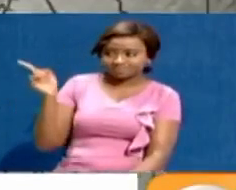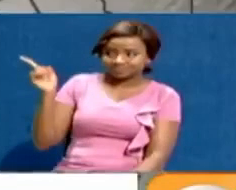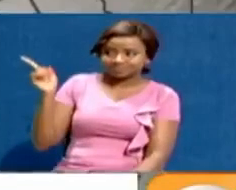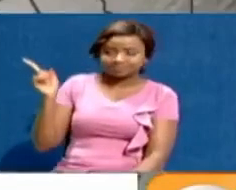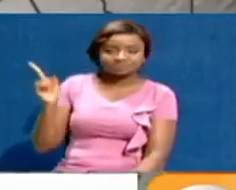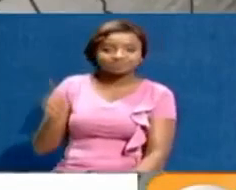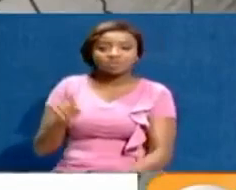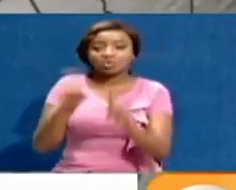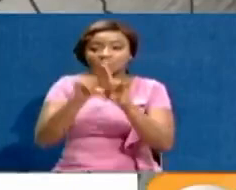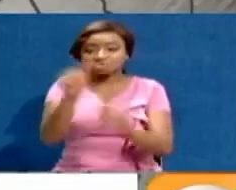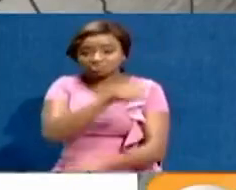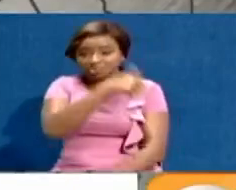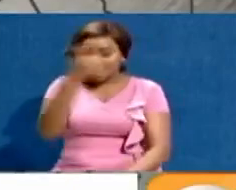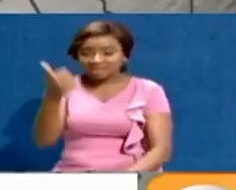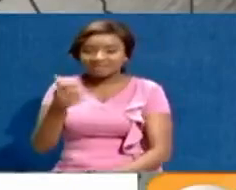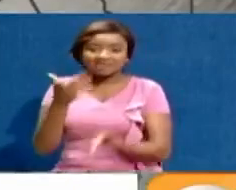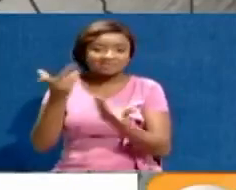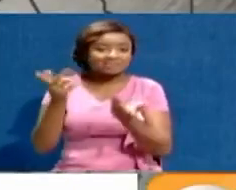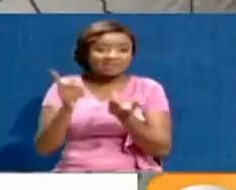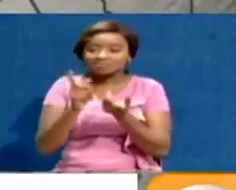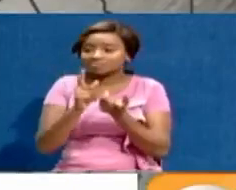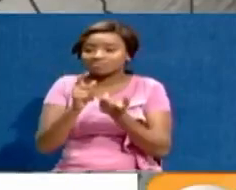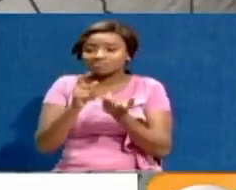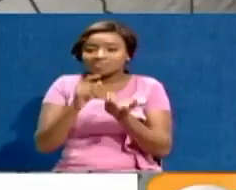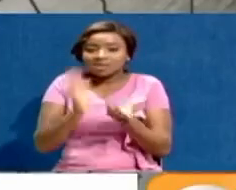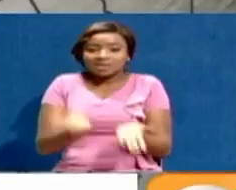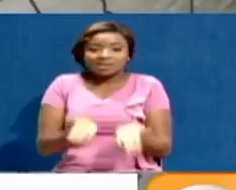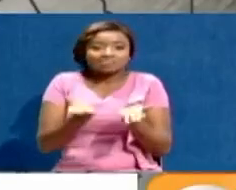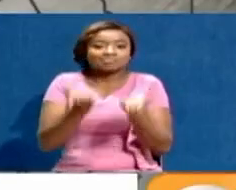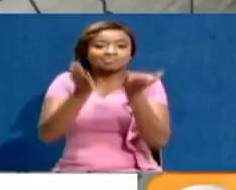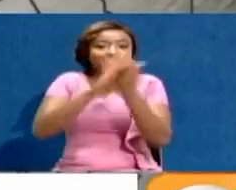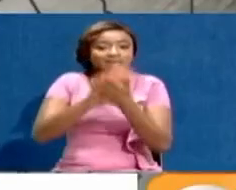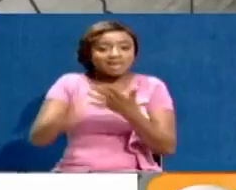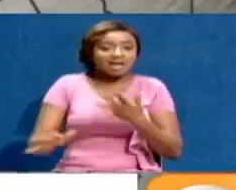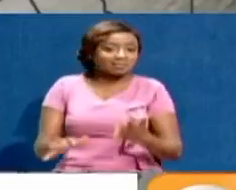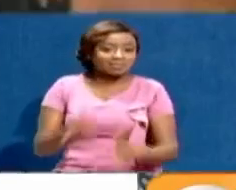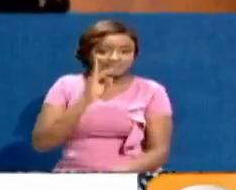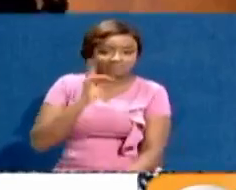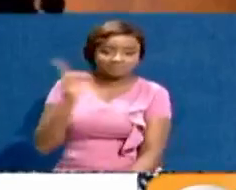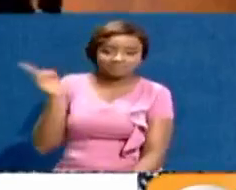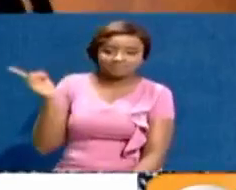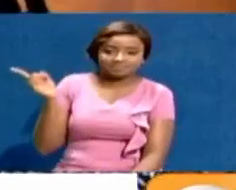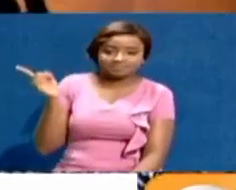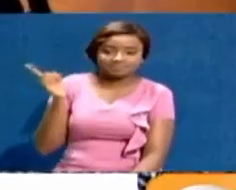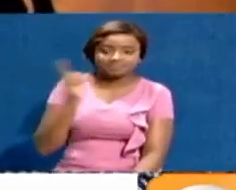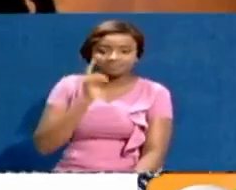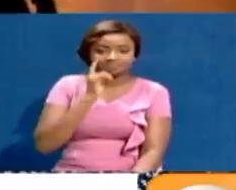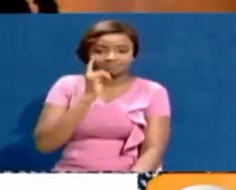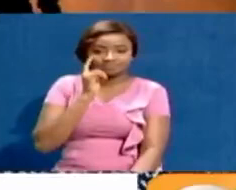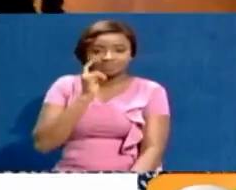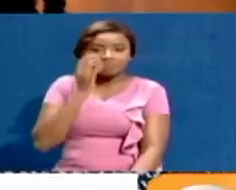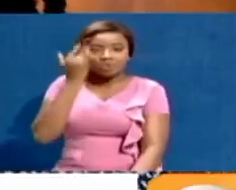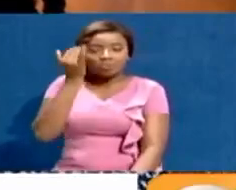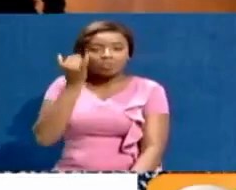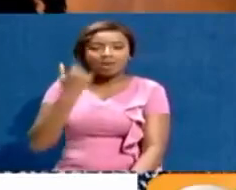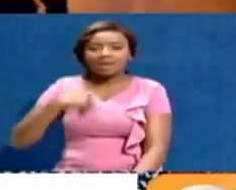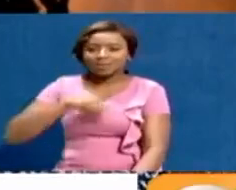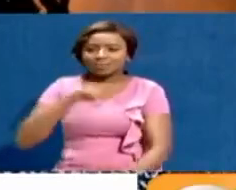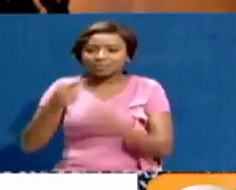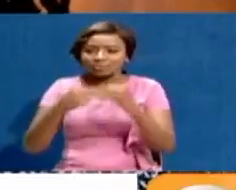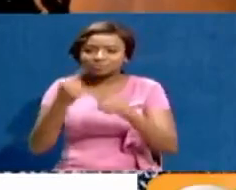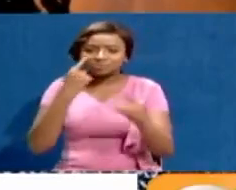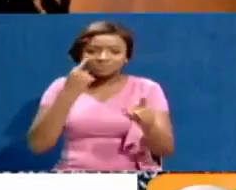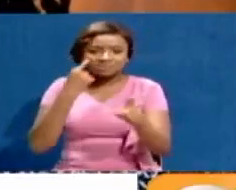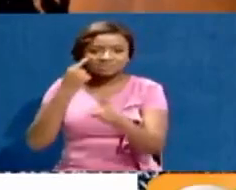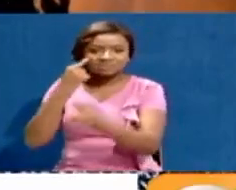Narok. Others are neither making nor reversing any gains such as Mombasa, Busia and Kakamega. We are beginning to see a trend that is